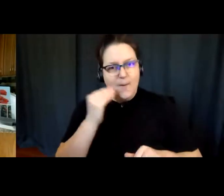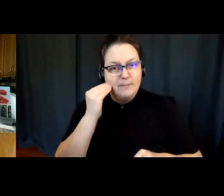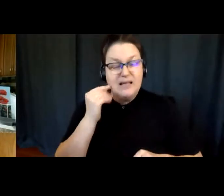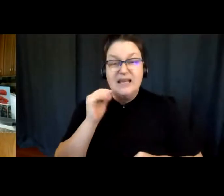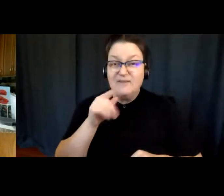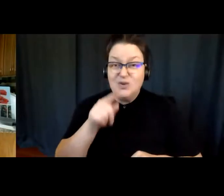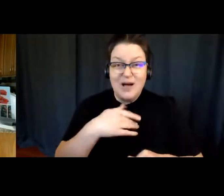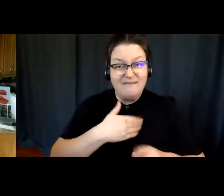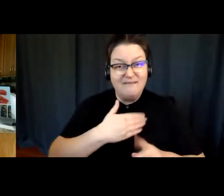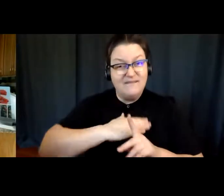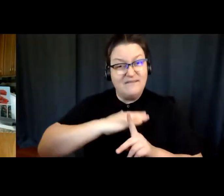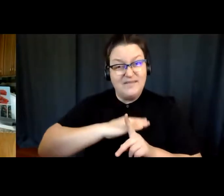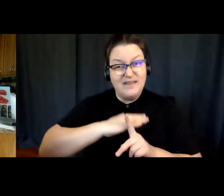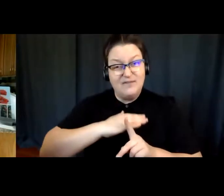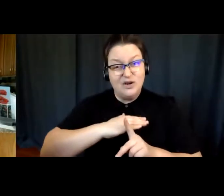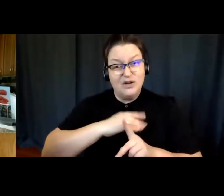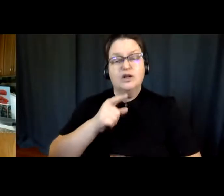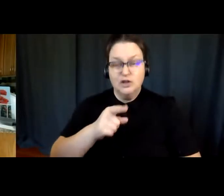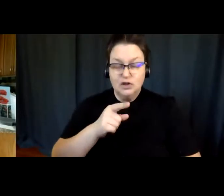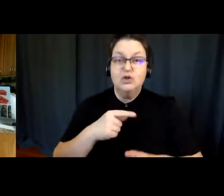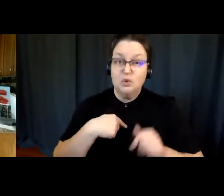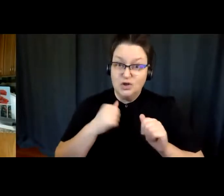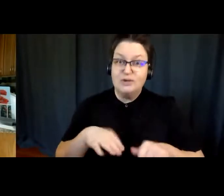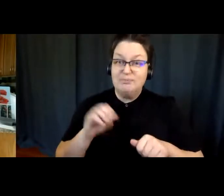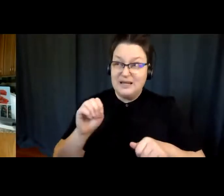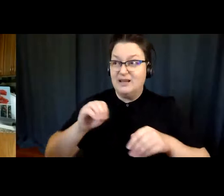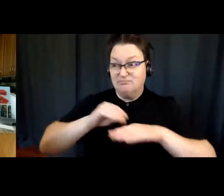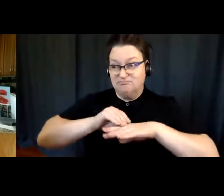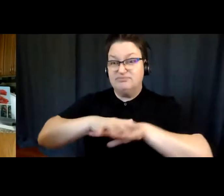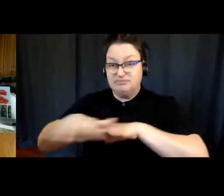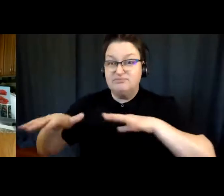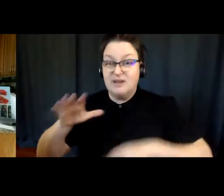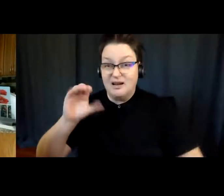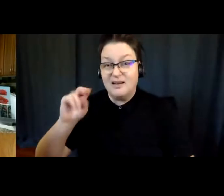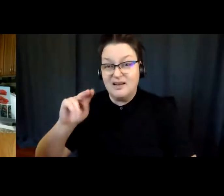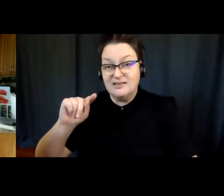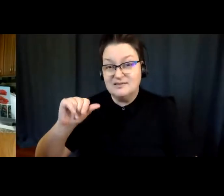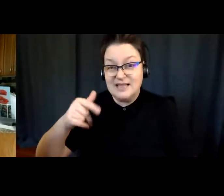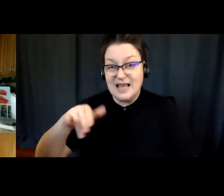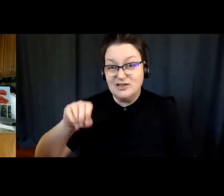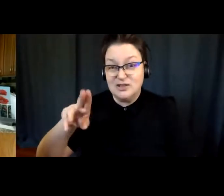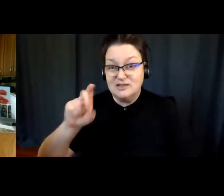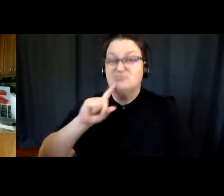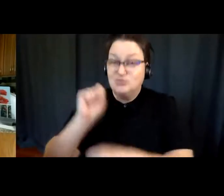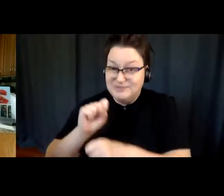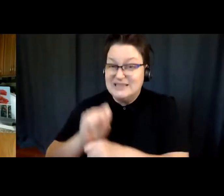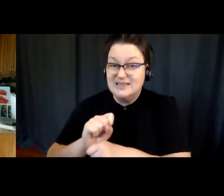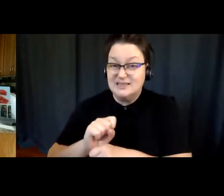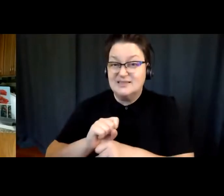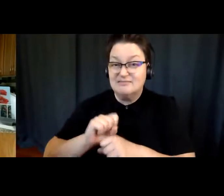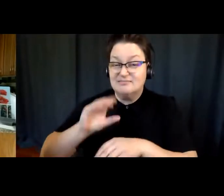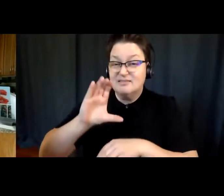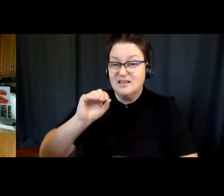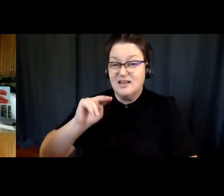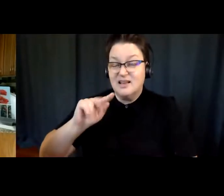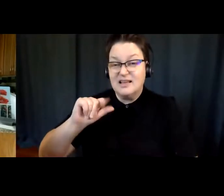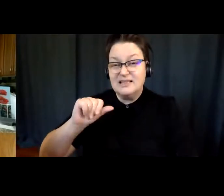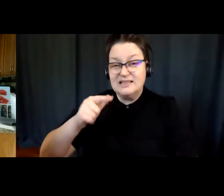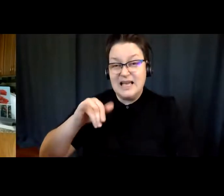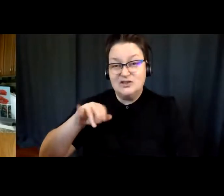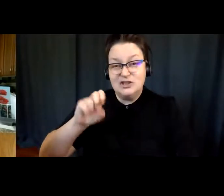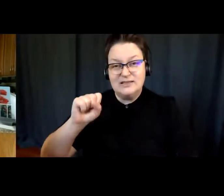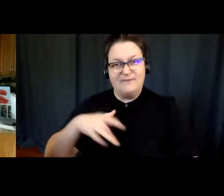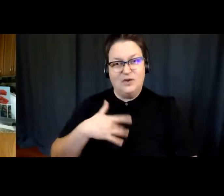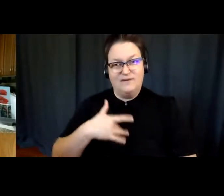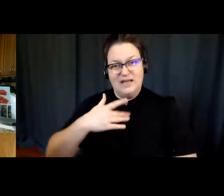contagious. And those are the kinds of things we really want to be mindful of. You know, the best thing you